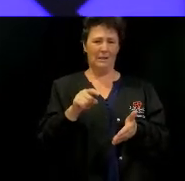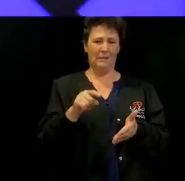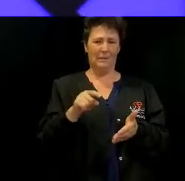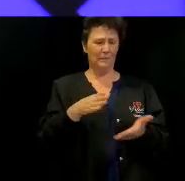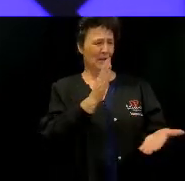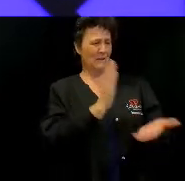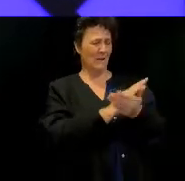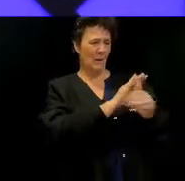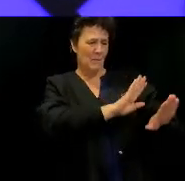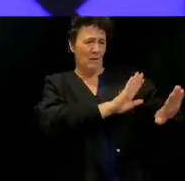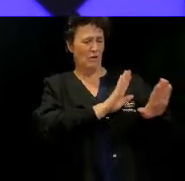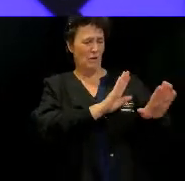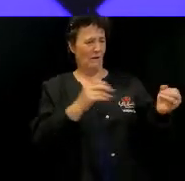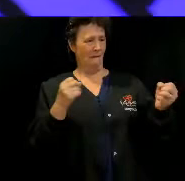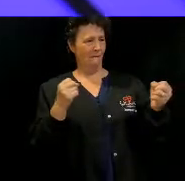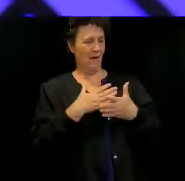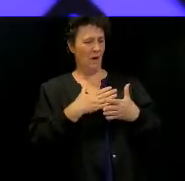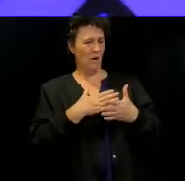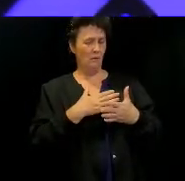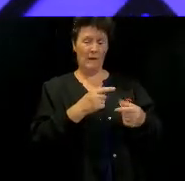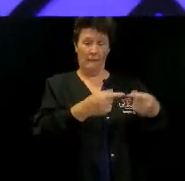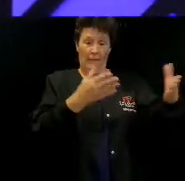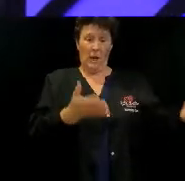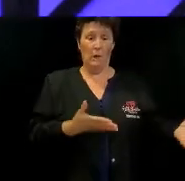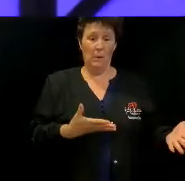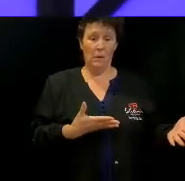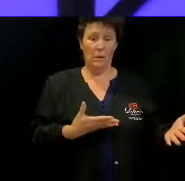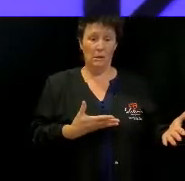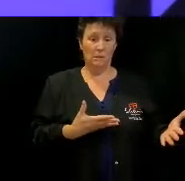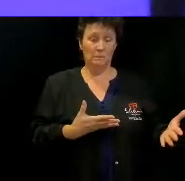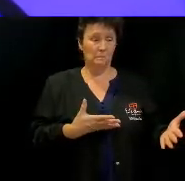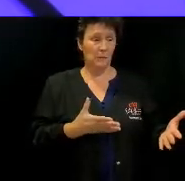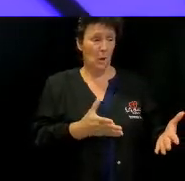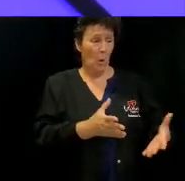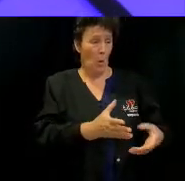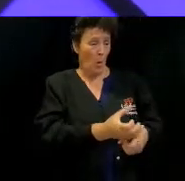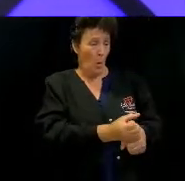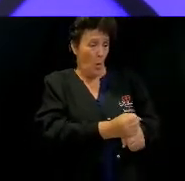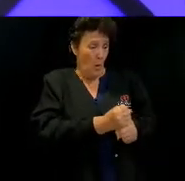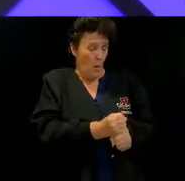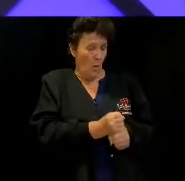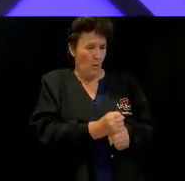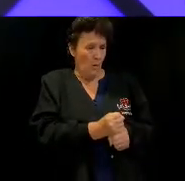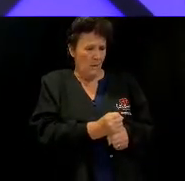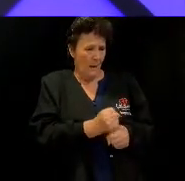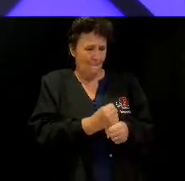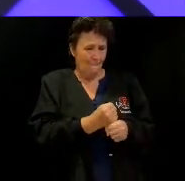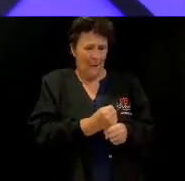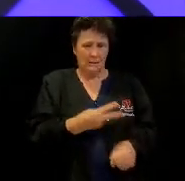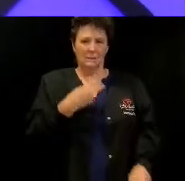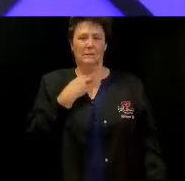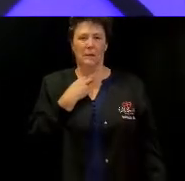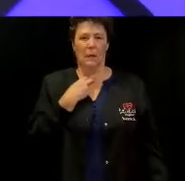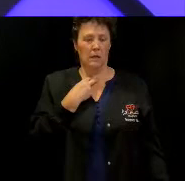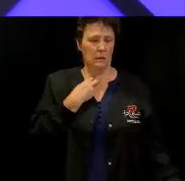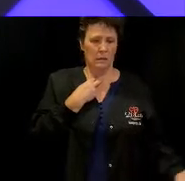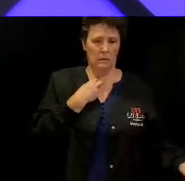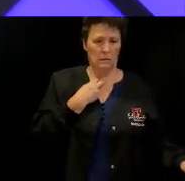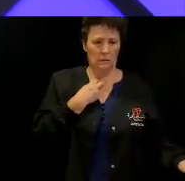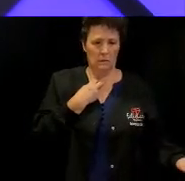again. Because listen here, the enemy can get a foothold with fear. Listen, he will paralyze us. You guys all